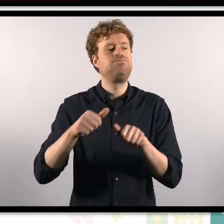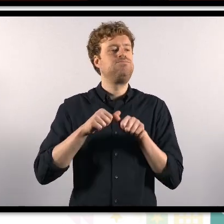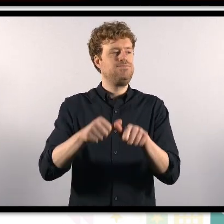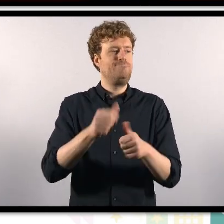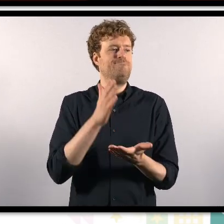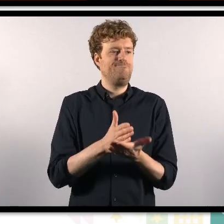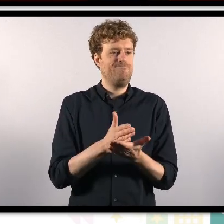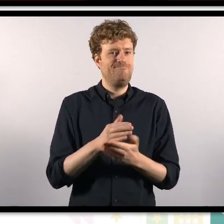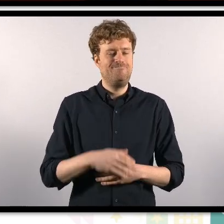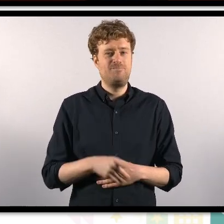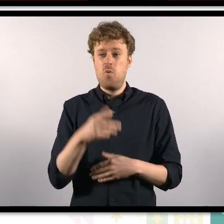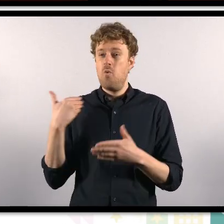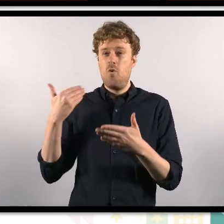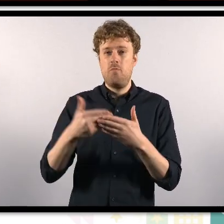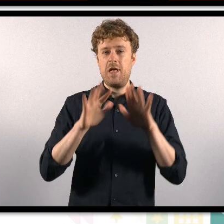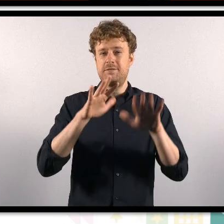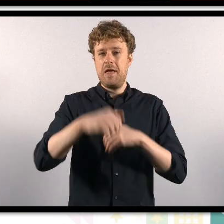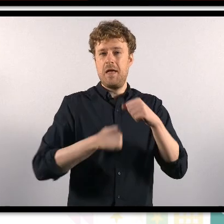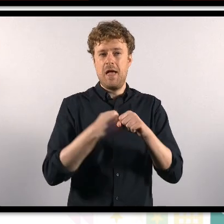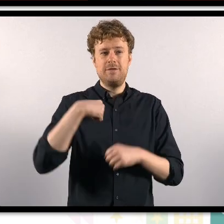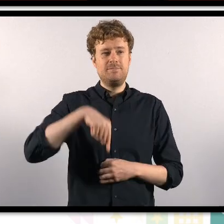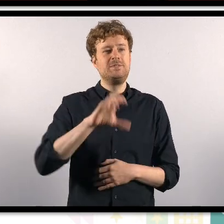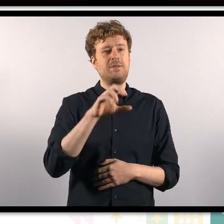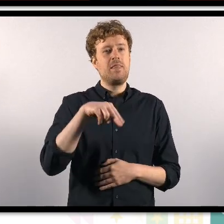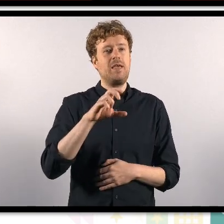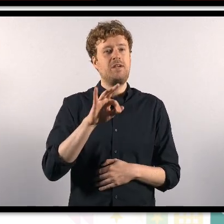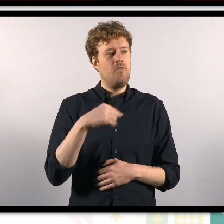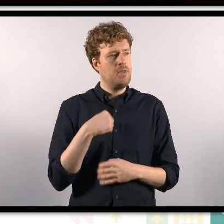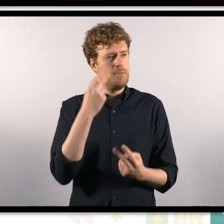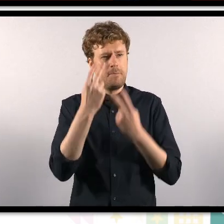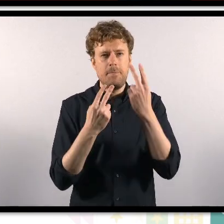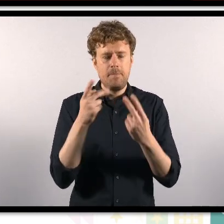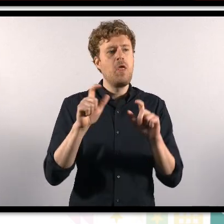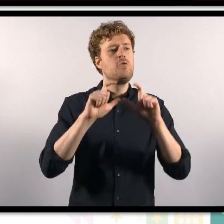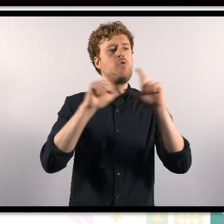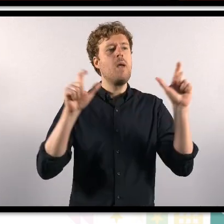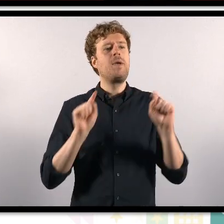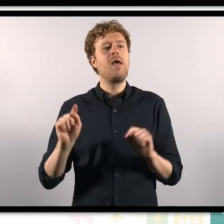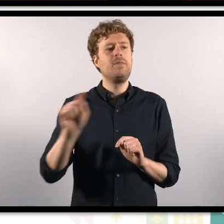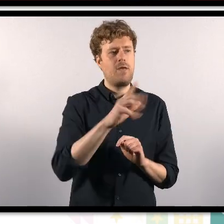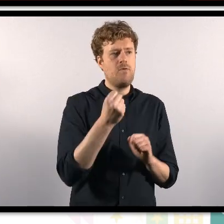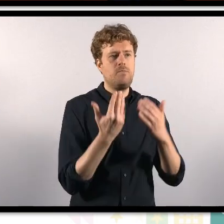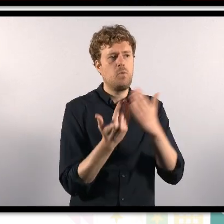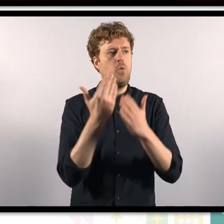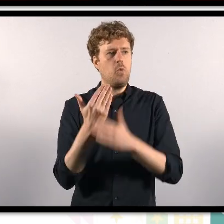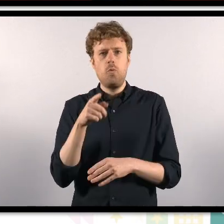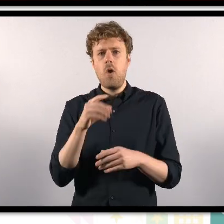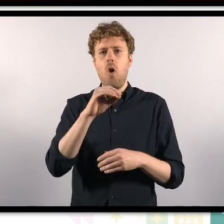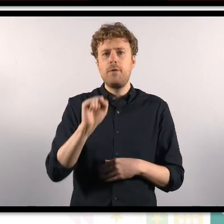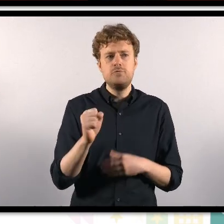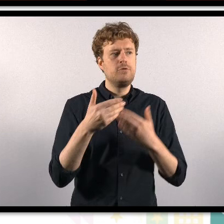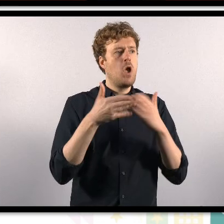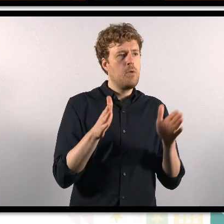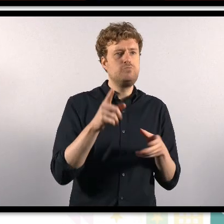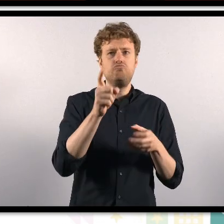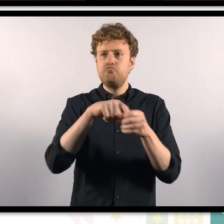like we're trying to set up our policies, we're trying to figure out how to contribute back. So we've partnered with the Linux